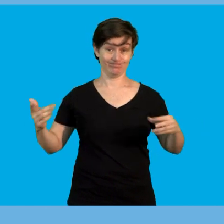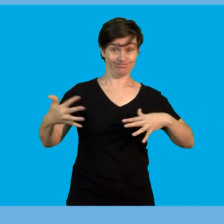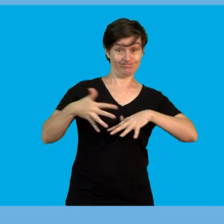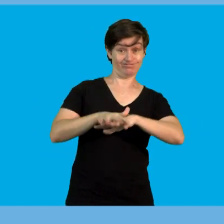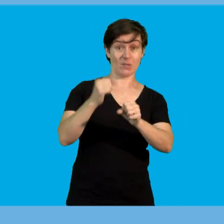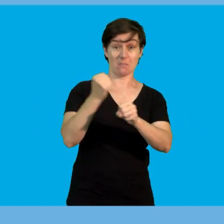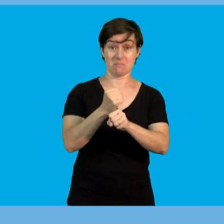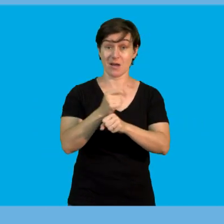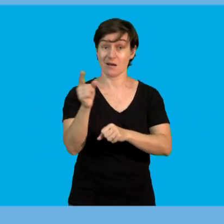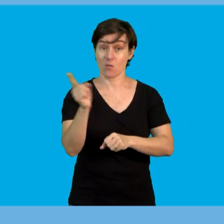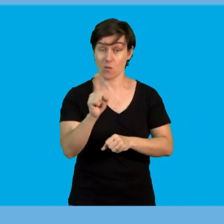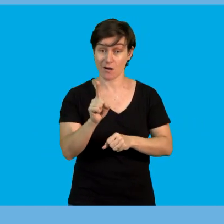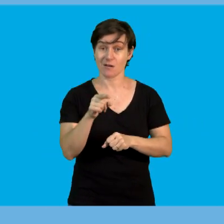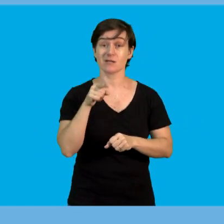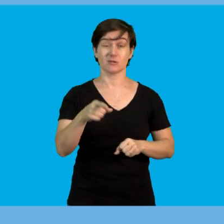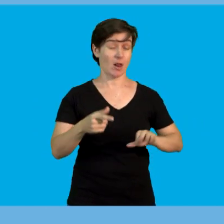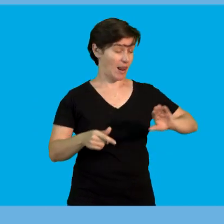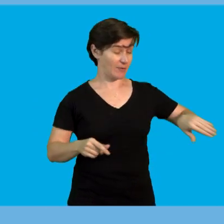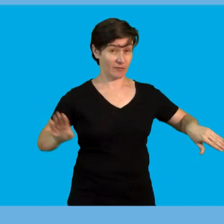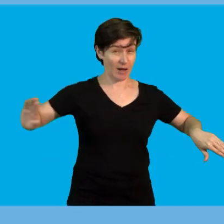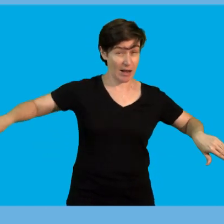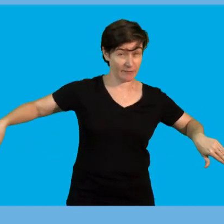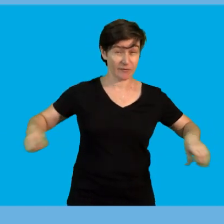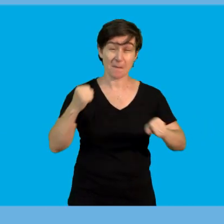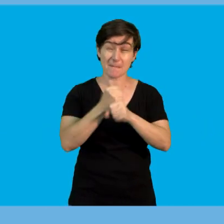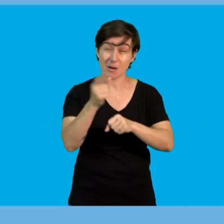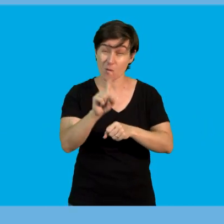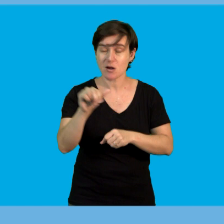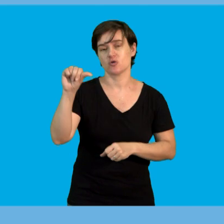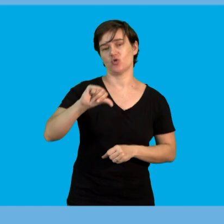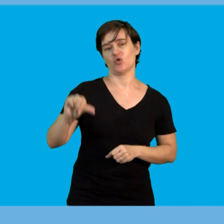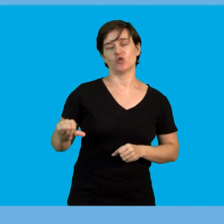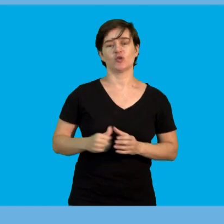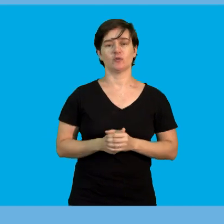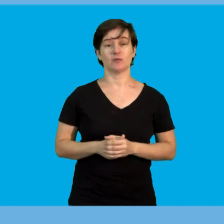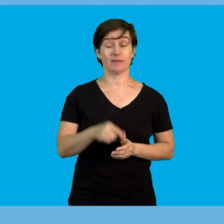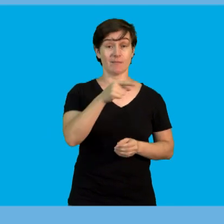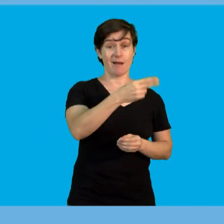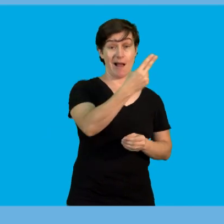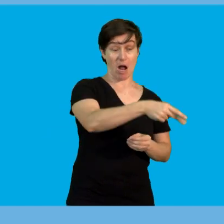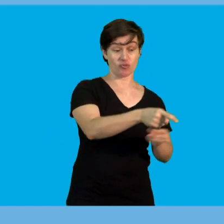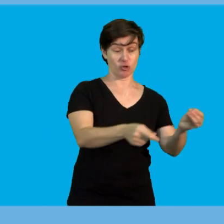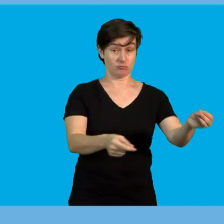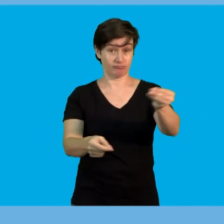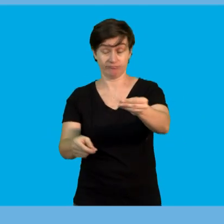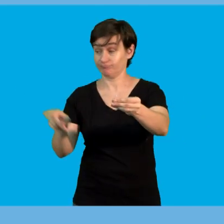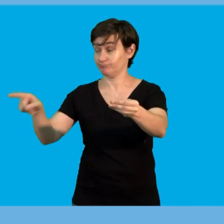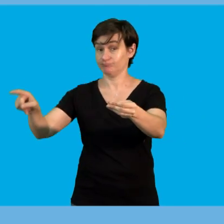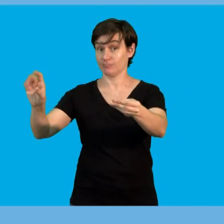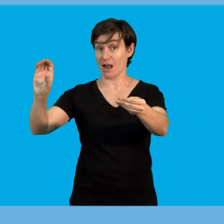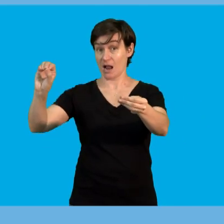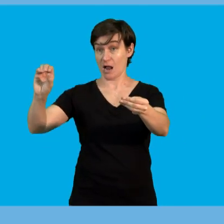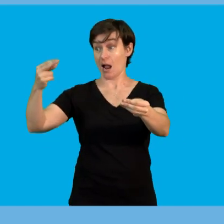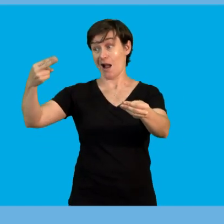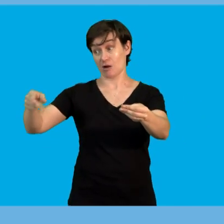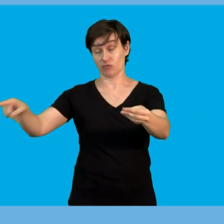they react, they form our salt, which is the NaCl. And then the donated particles, or the donated molecules, the